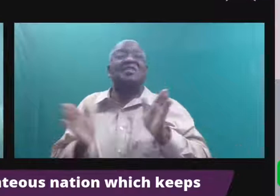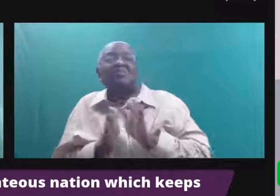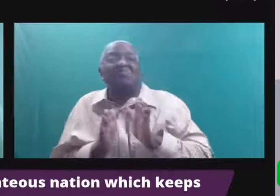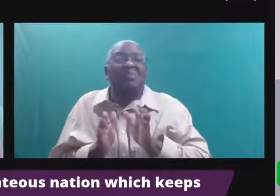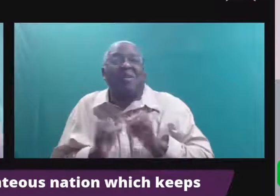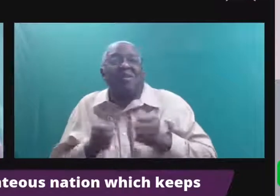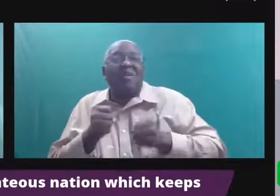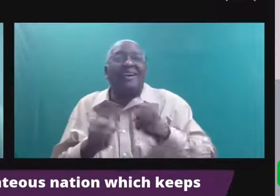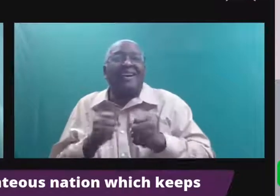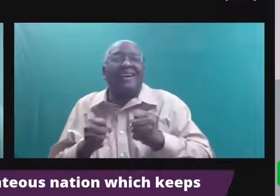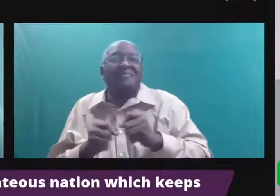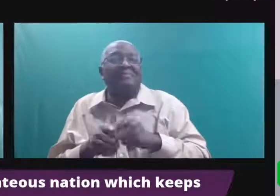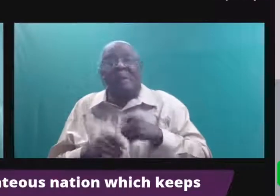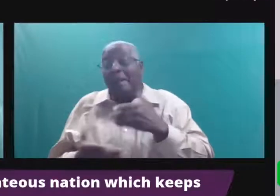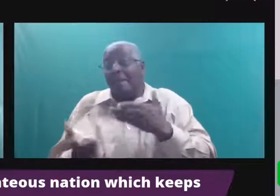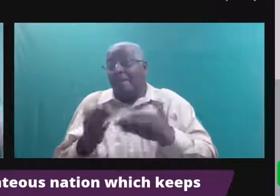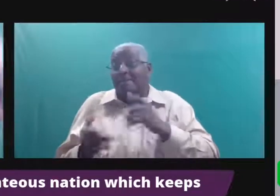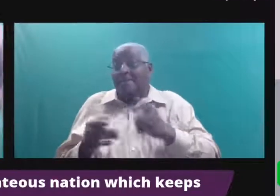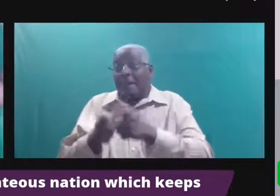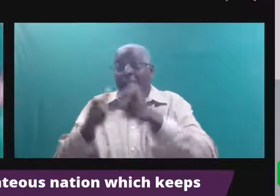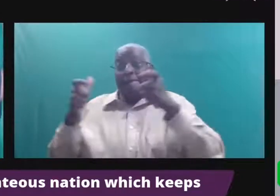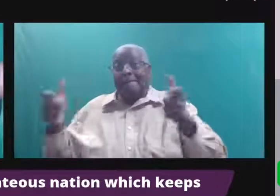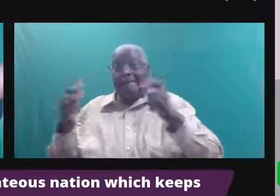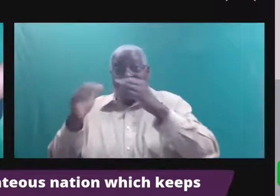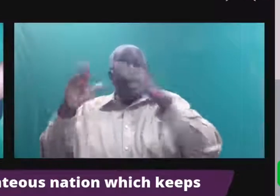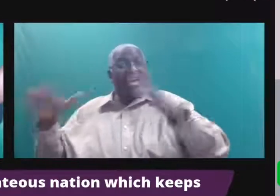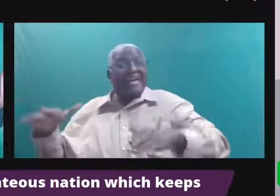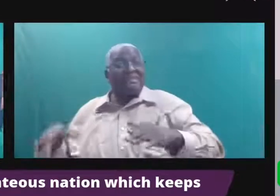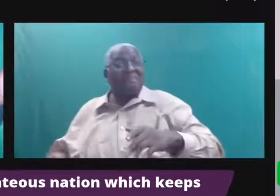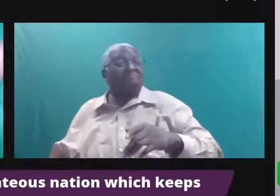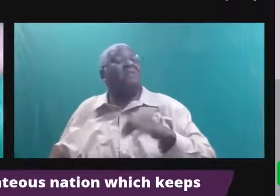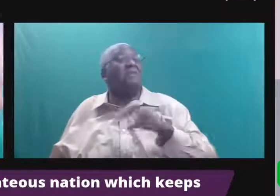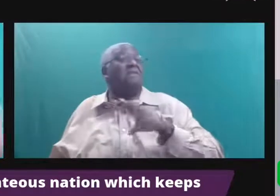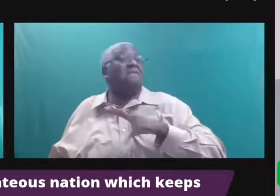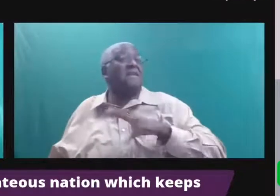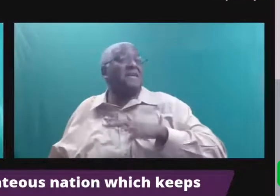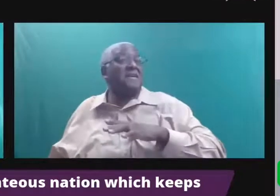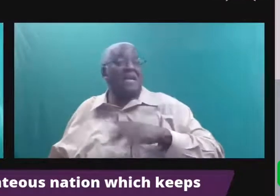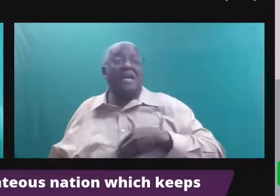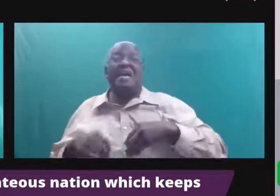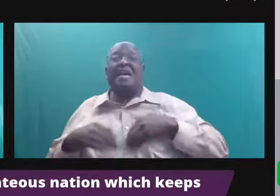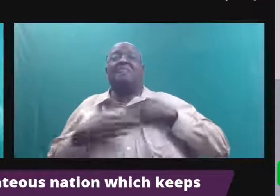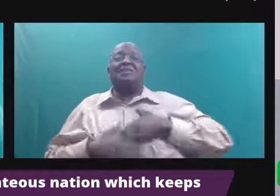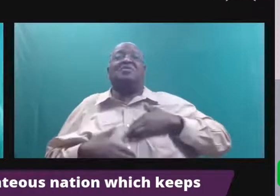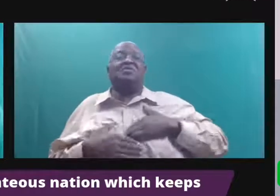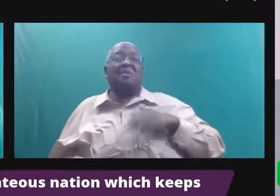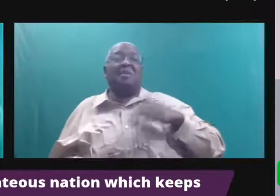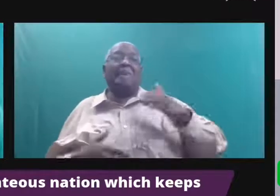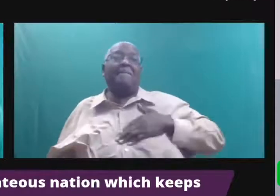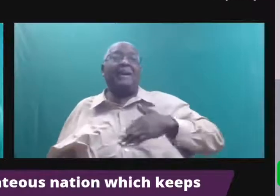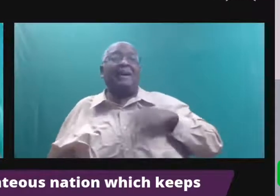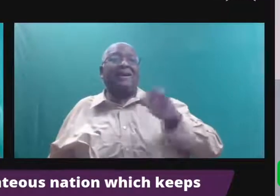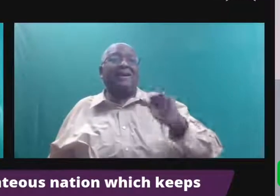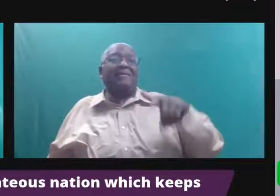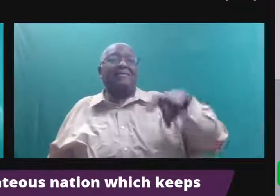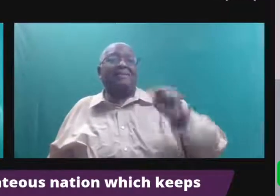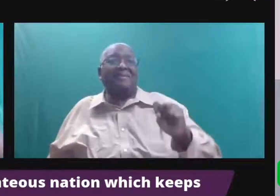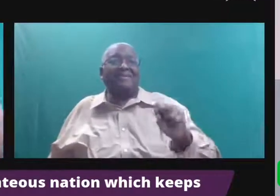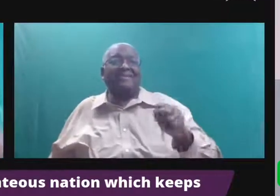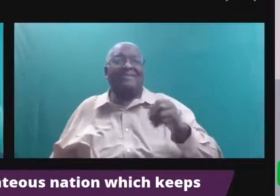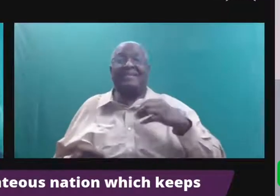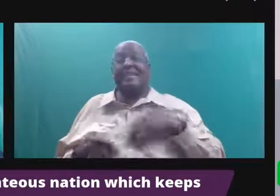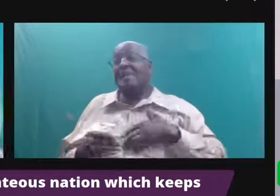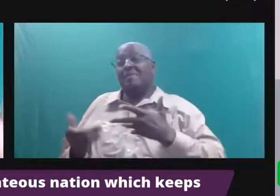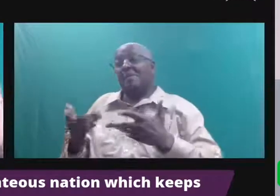that's cool. I'ma enjoy my apartment. You got a better job than me, that's cool. I'm still paying my bills with what I